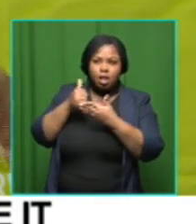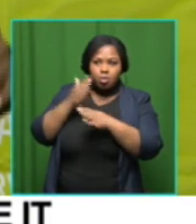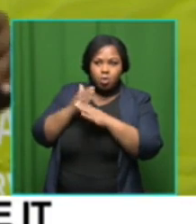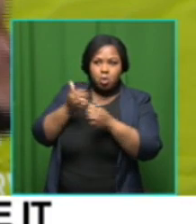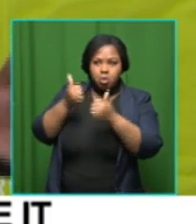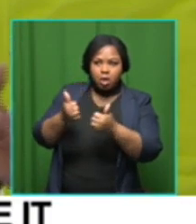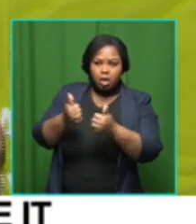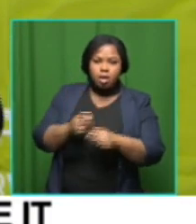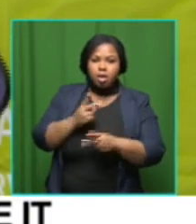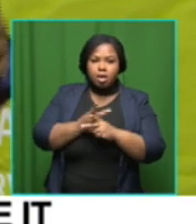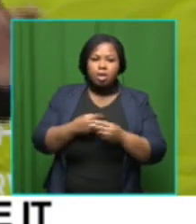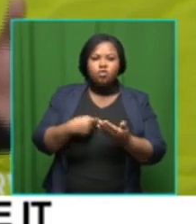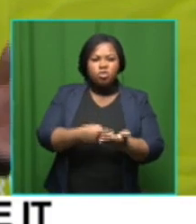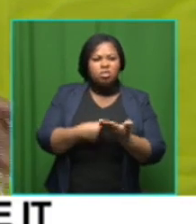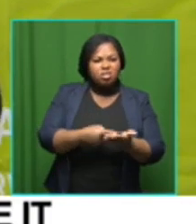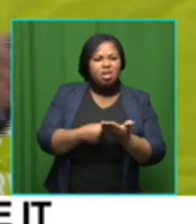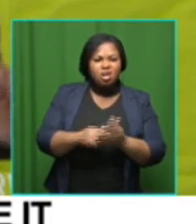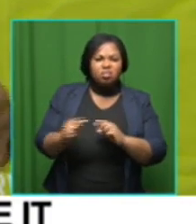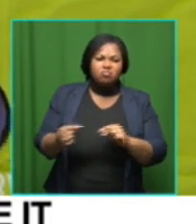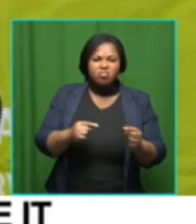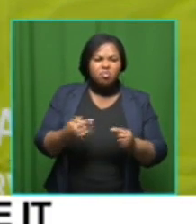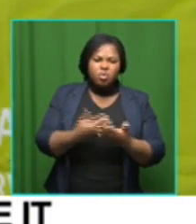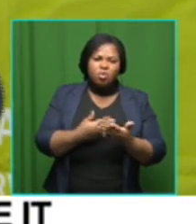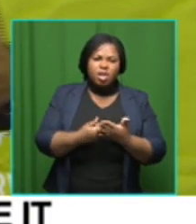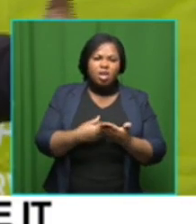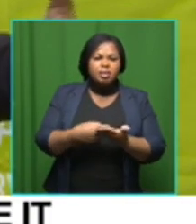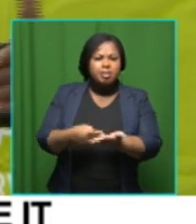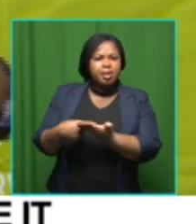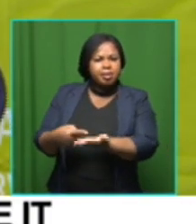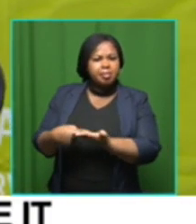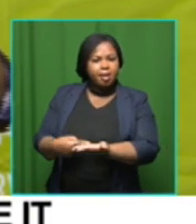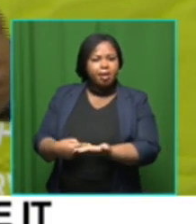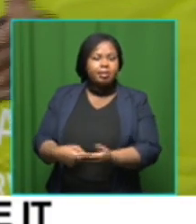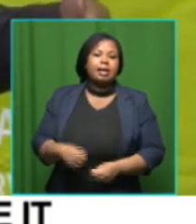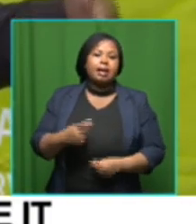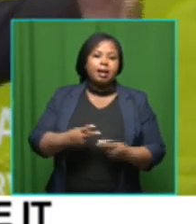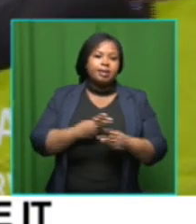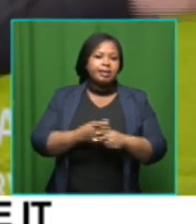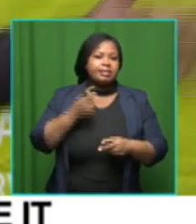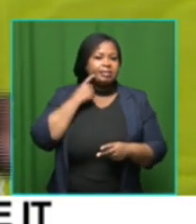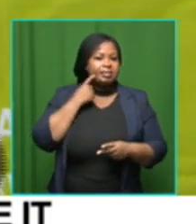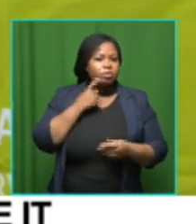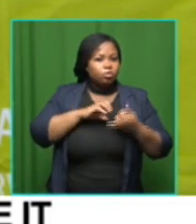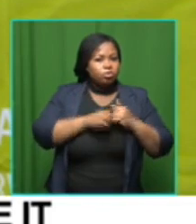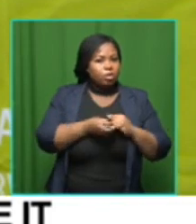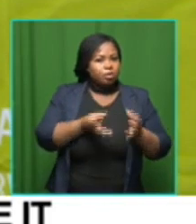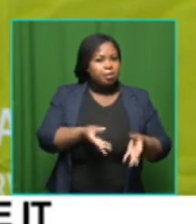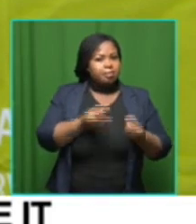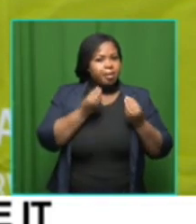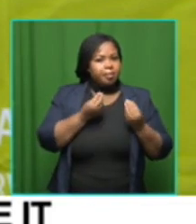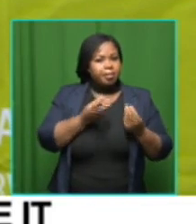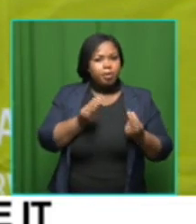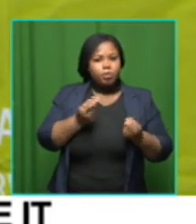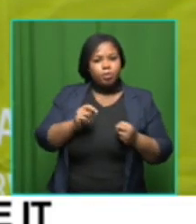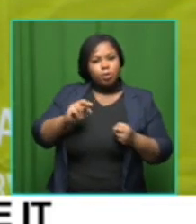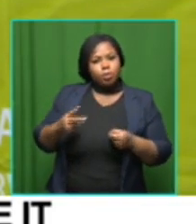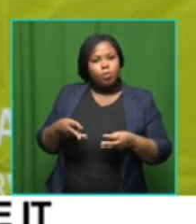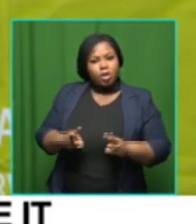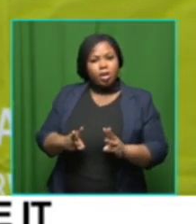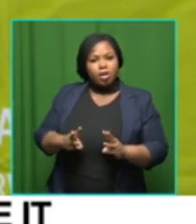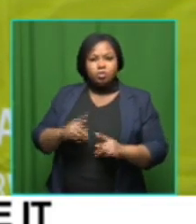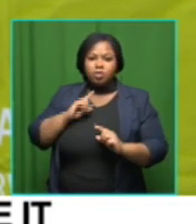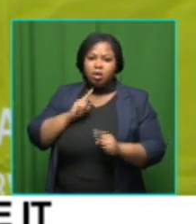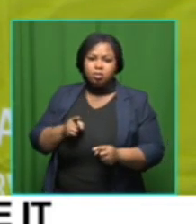for discussions, for debates, and so on, that must help you to be able to find new answers. But on what has been proven, you must